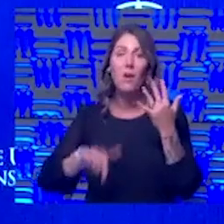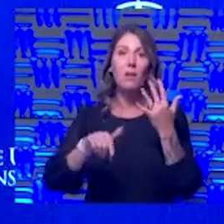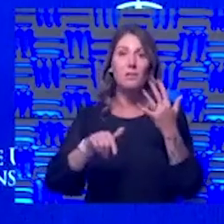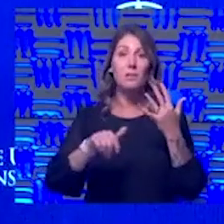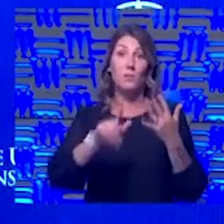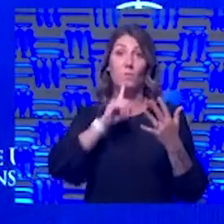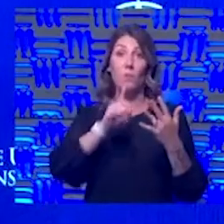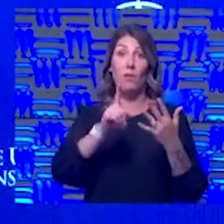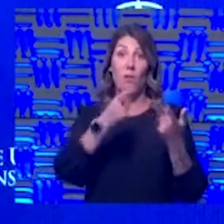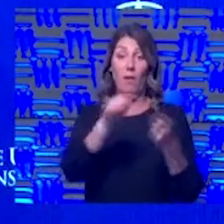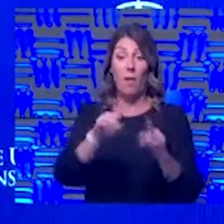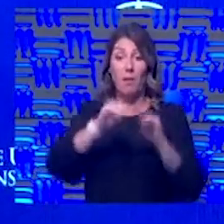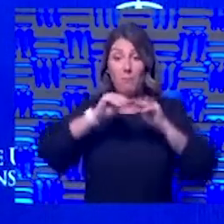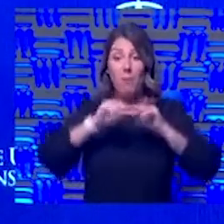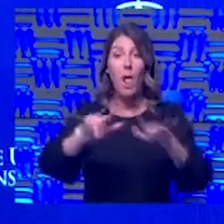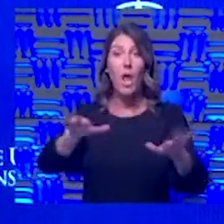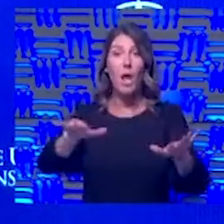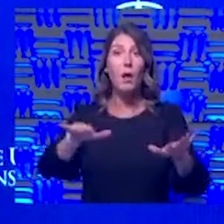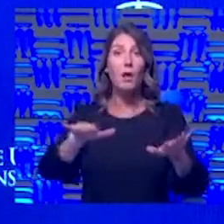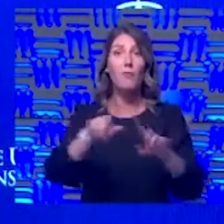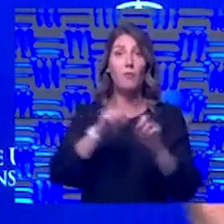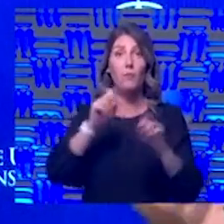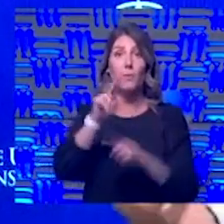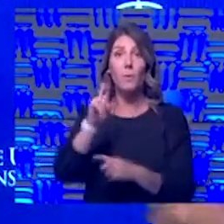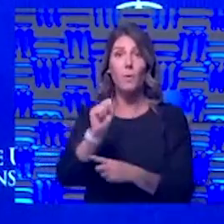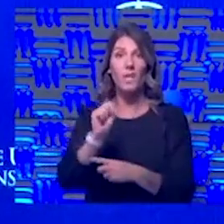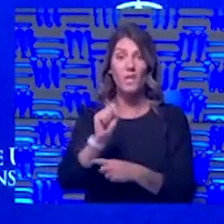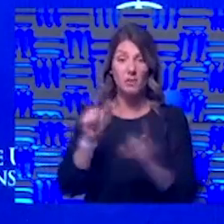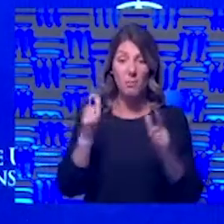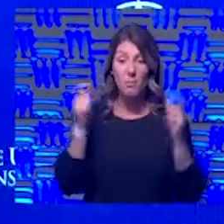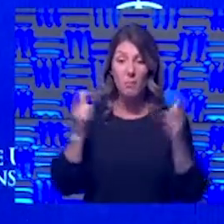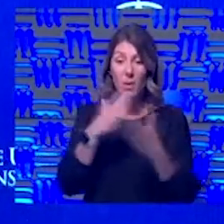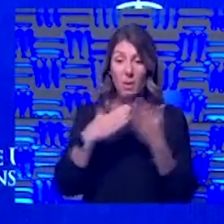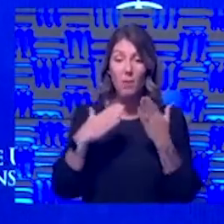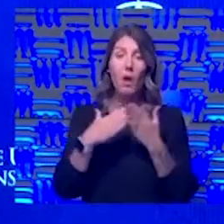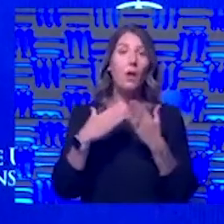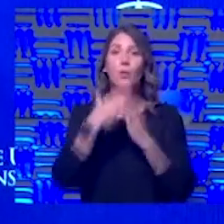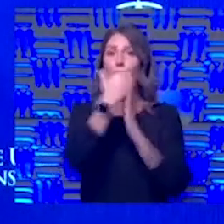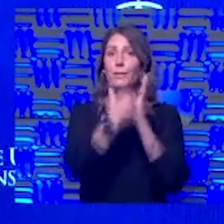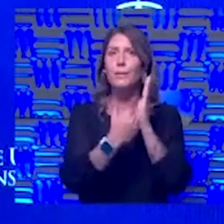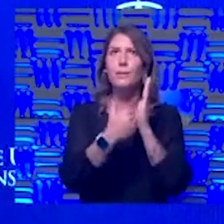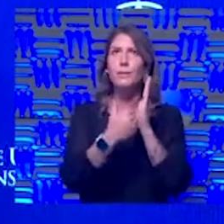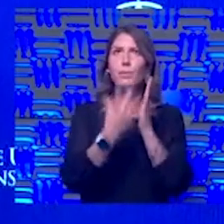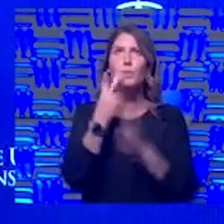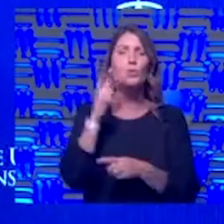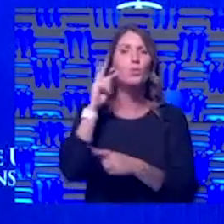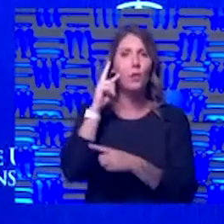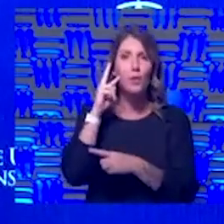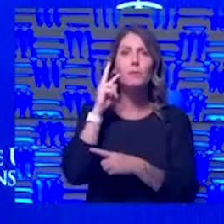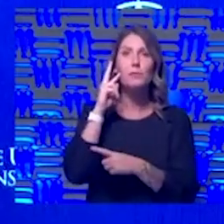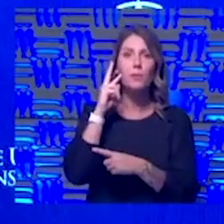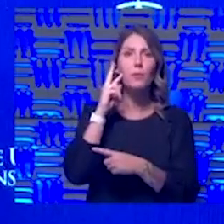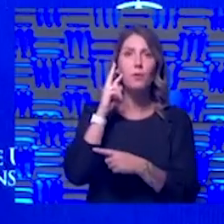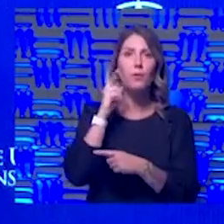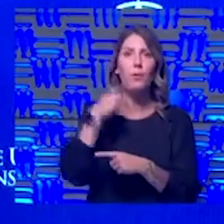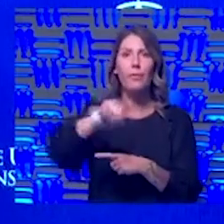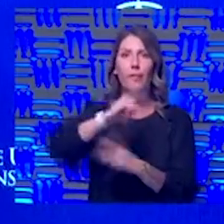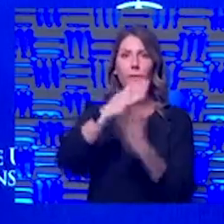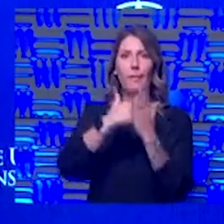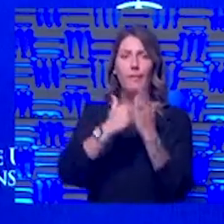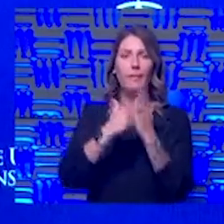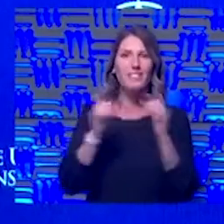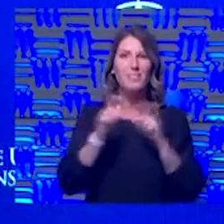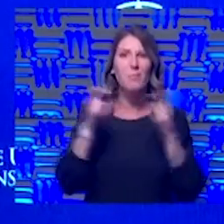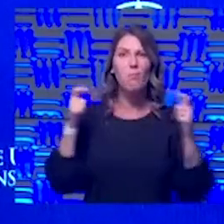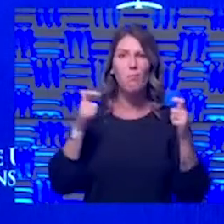of outbreaks throughout the United States. If you look at the biggest clusters, there was a list 2 days ago, I think, that they listed the biggest